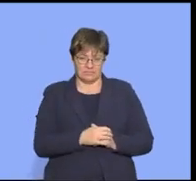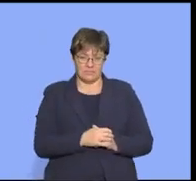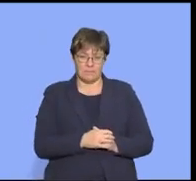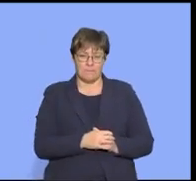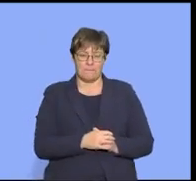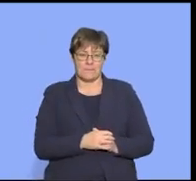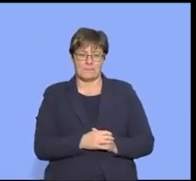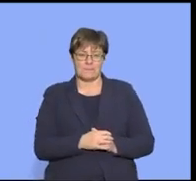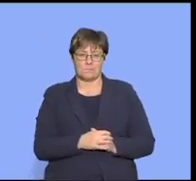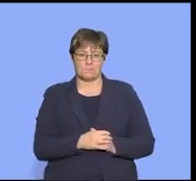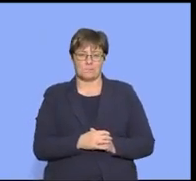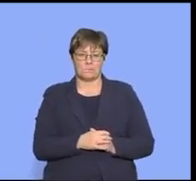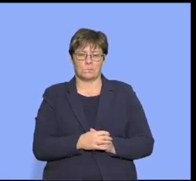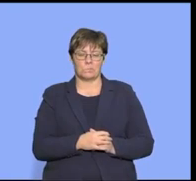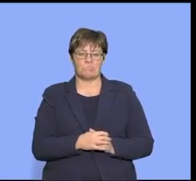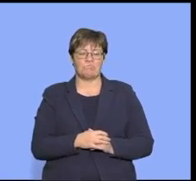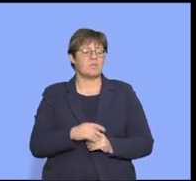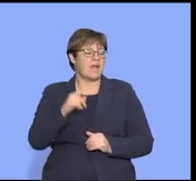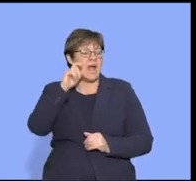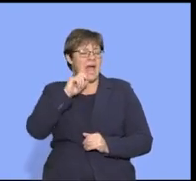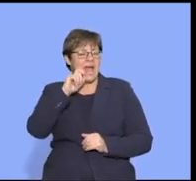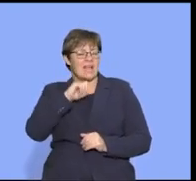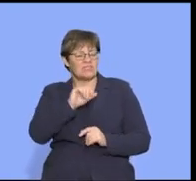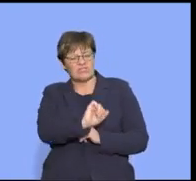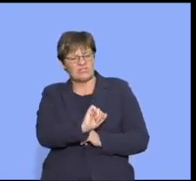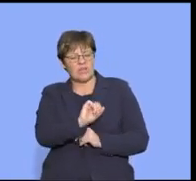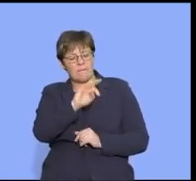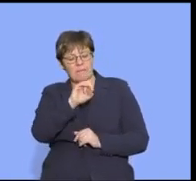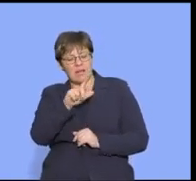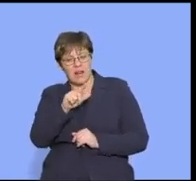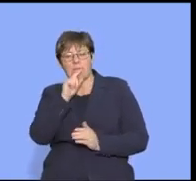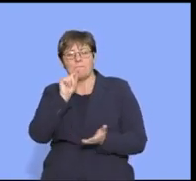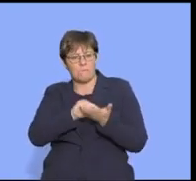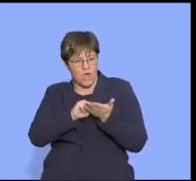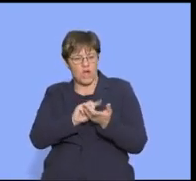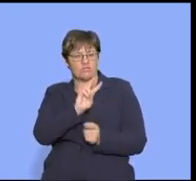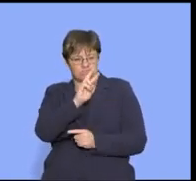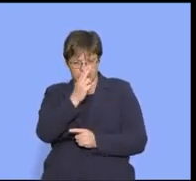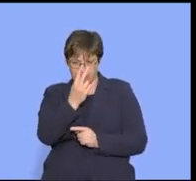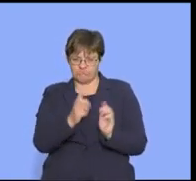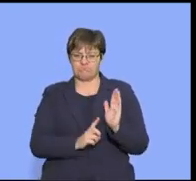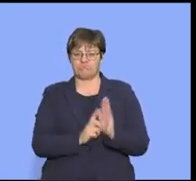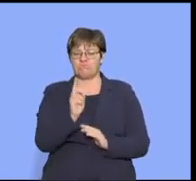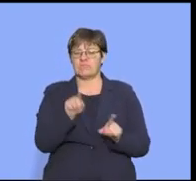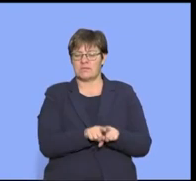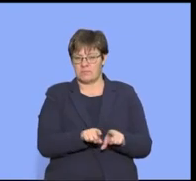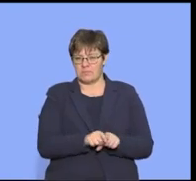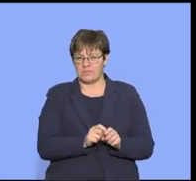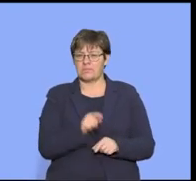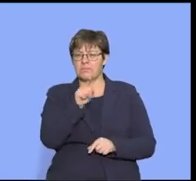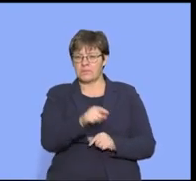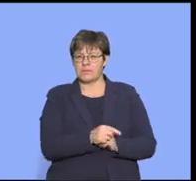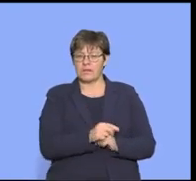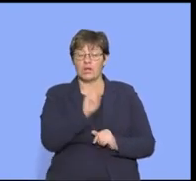Then, even though it's called the Age of Mammals, birds also evolved. And a good example is